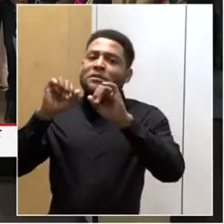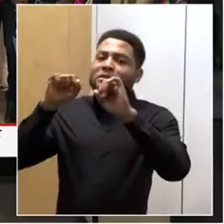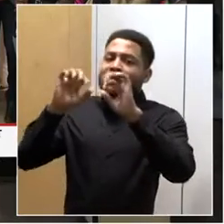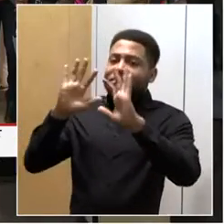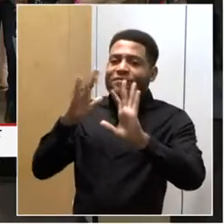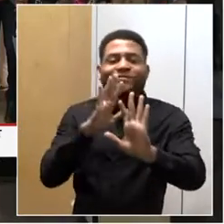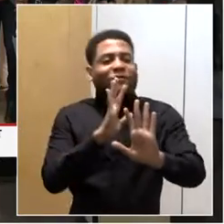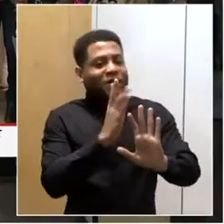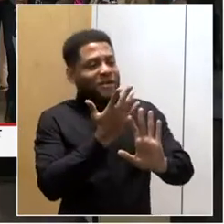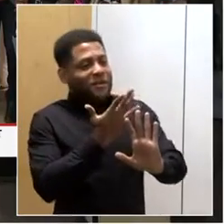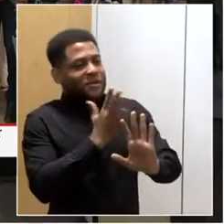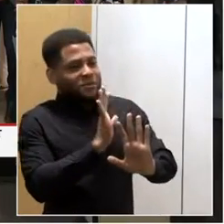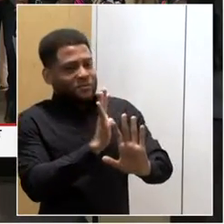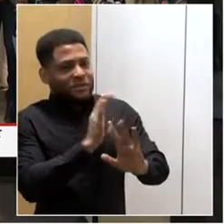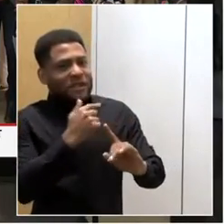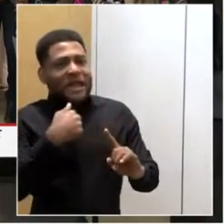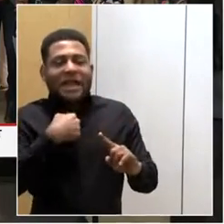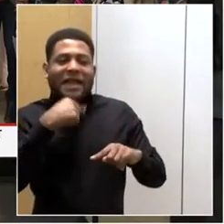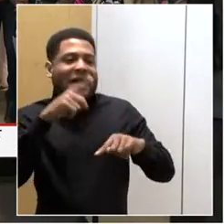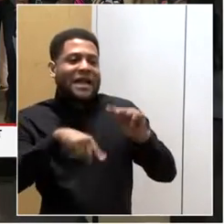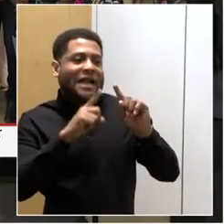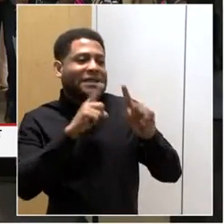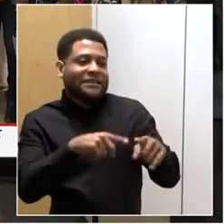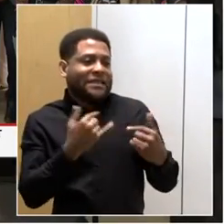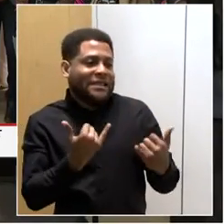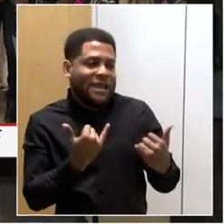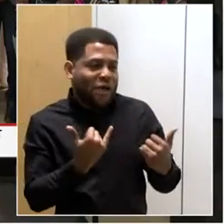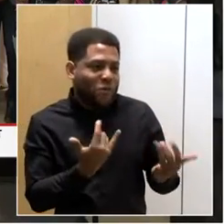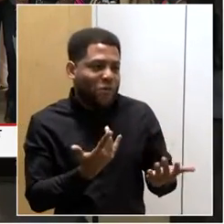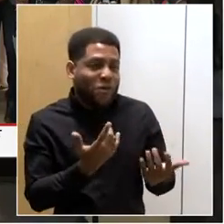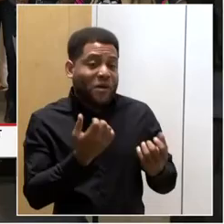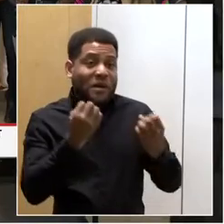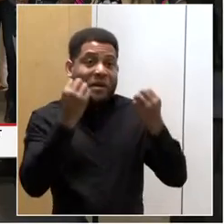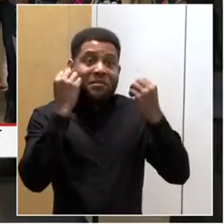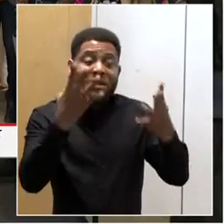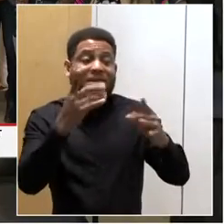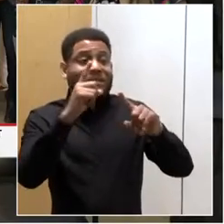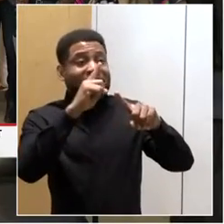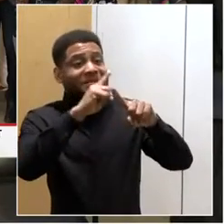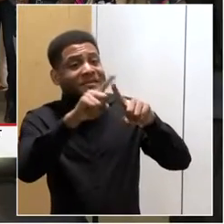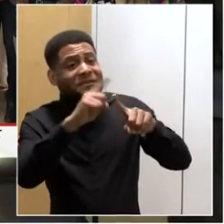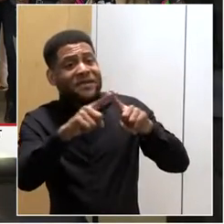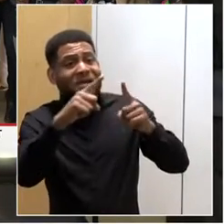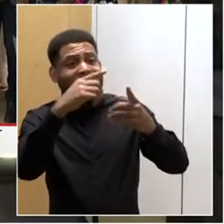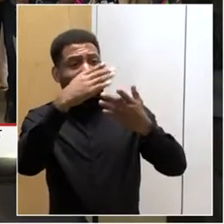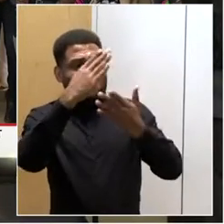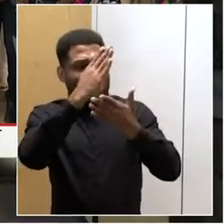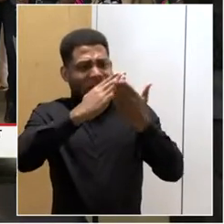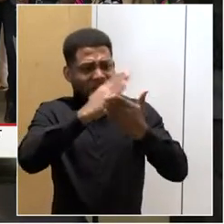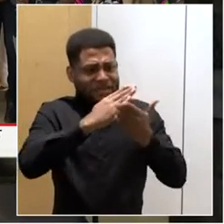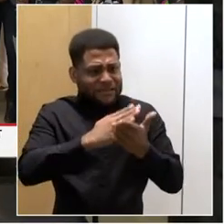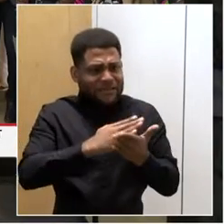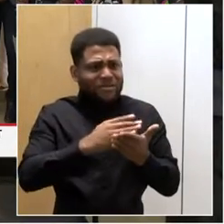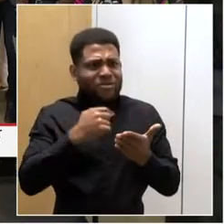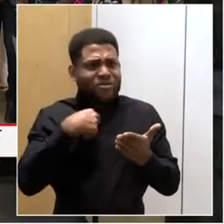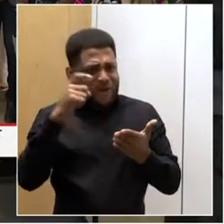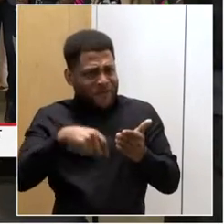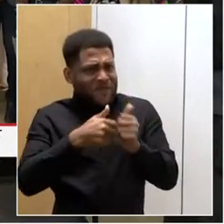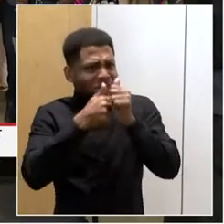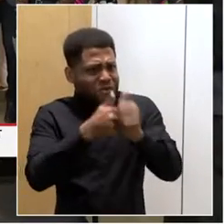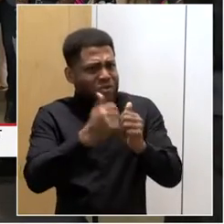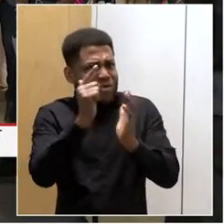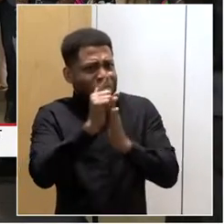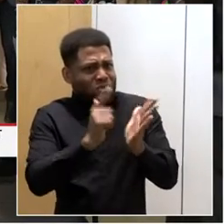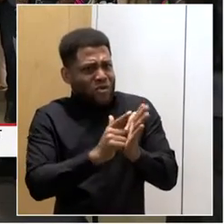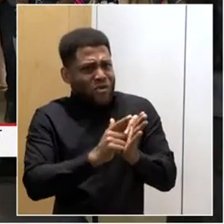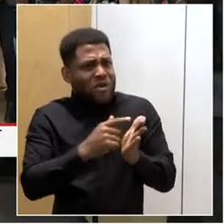meets all... I can't answer that question because there's a lot of, we're going to be right in the law, and I'm going to have some consideration